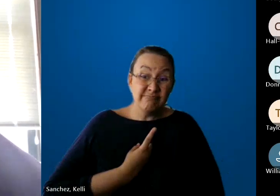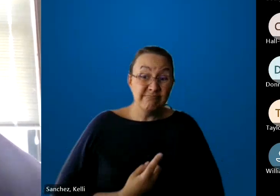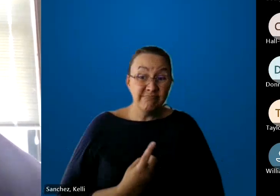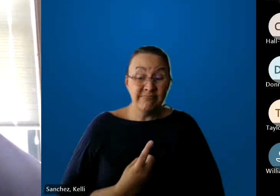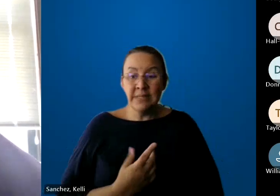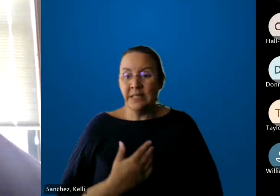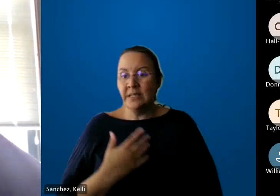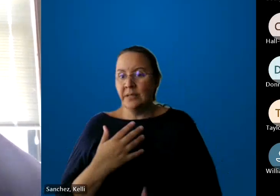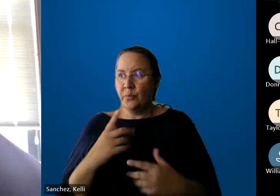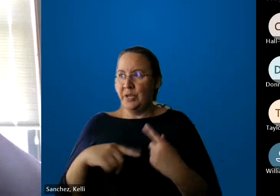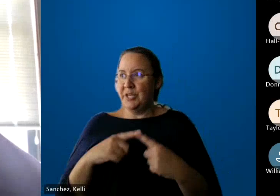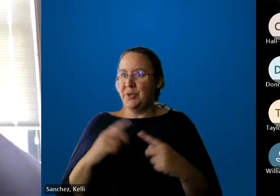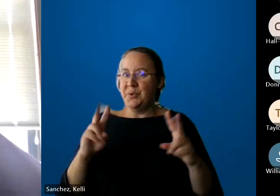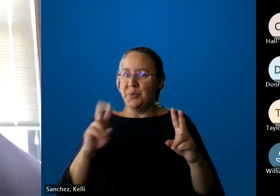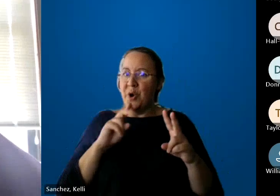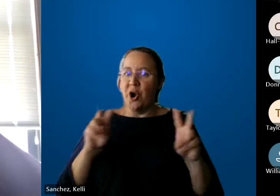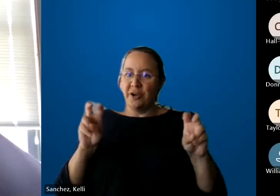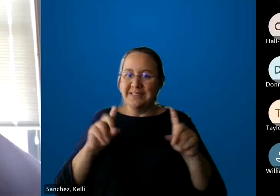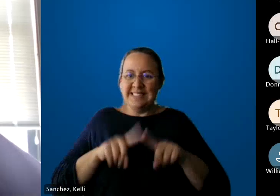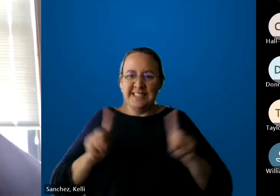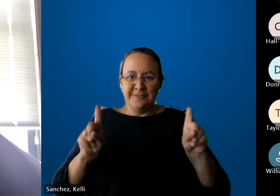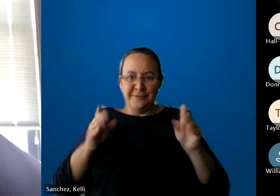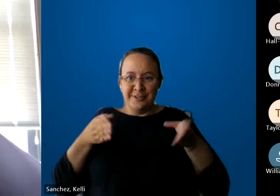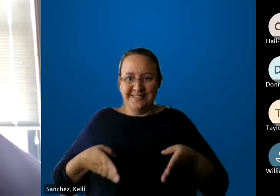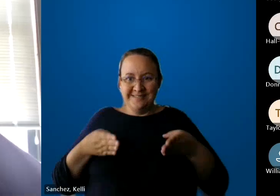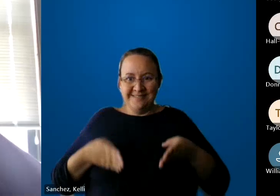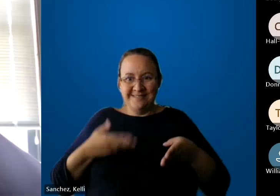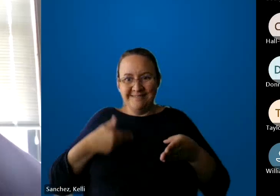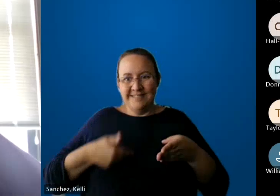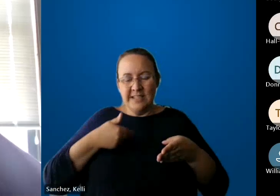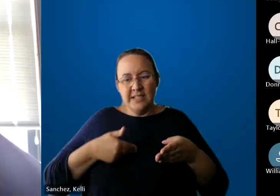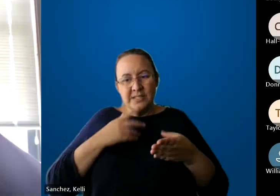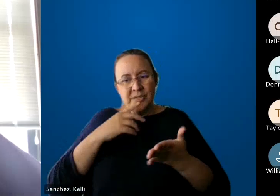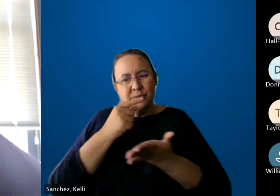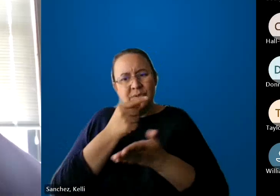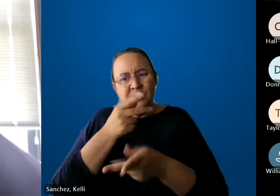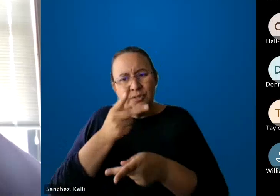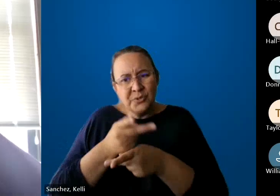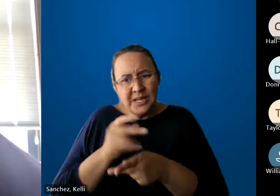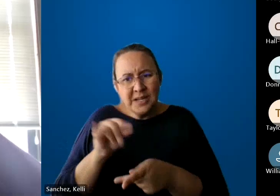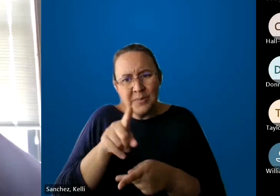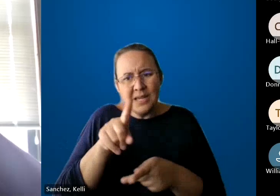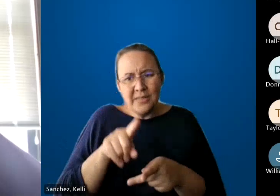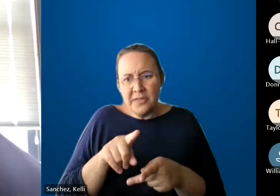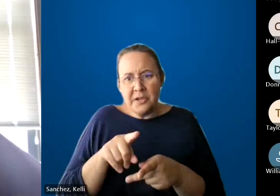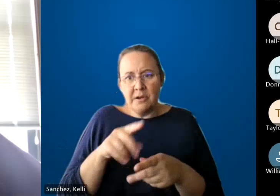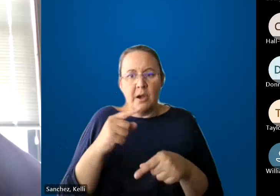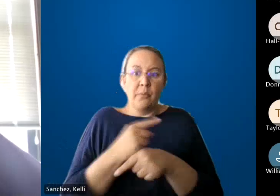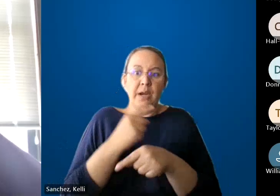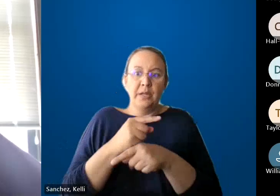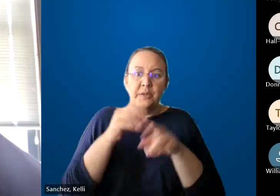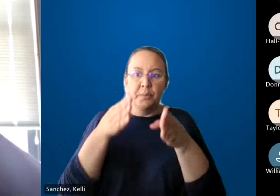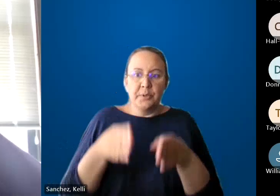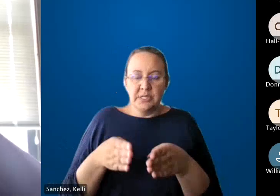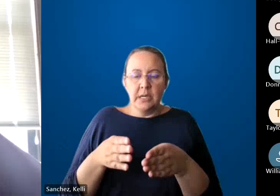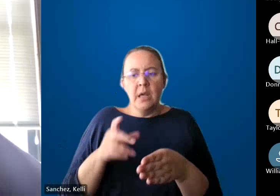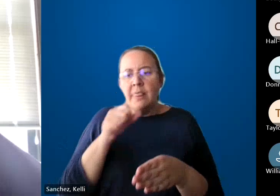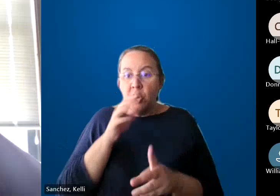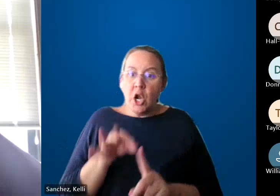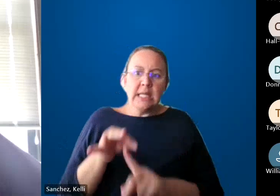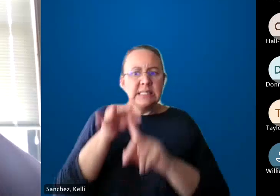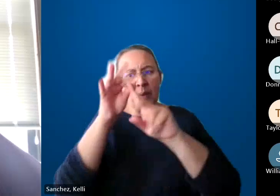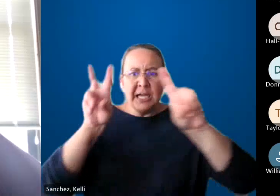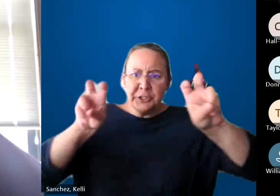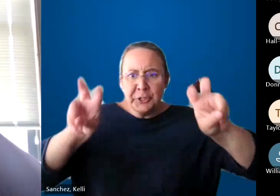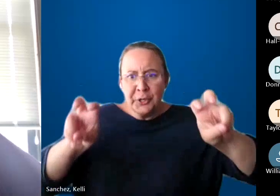being different. And so just treating them like they're any other person, not like they're special because they're this or